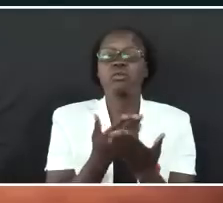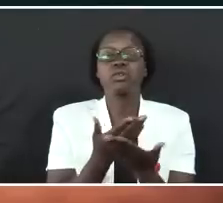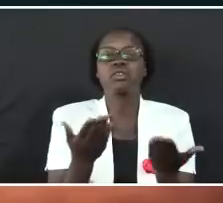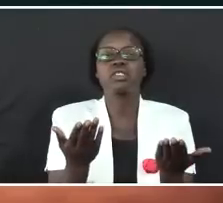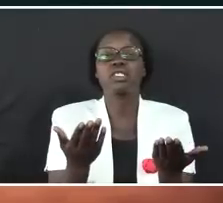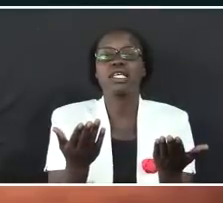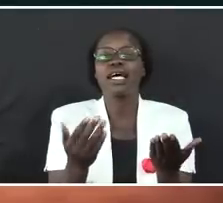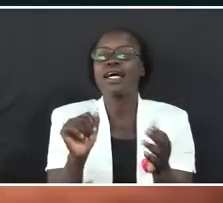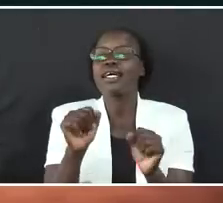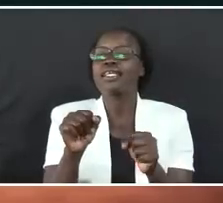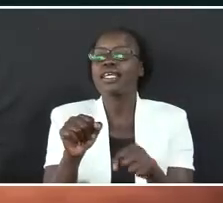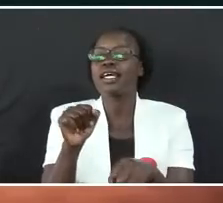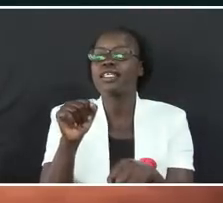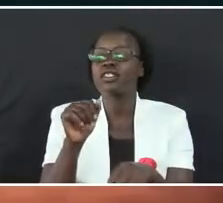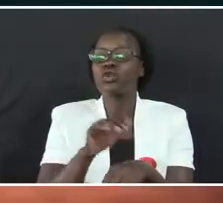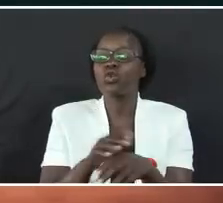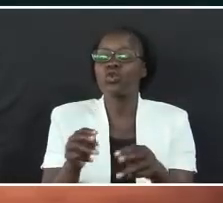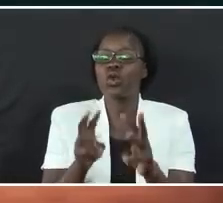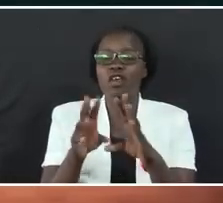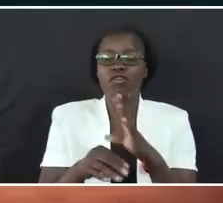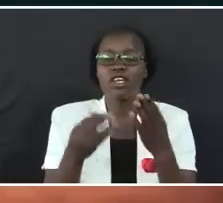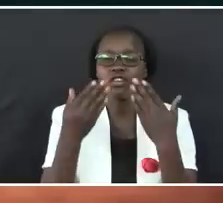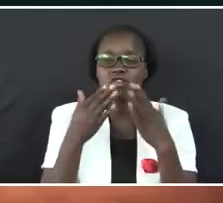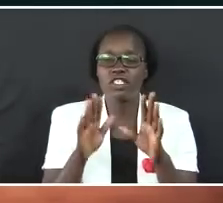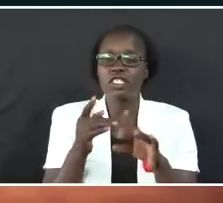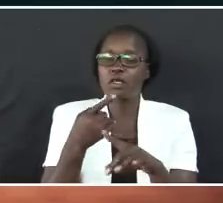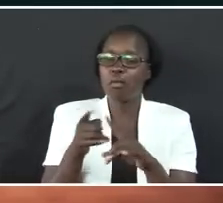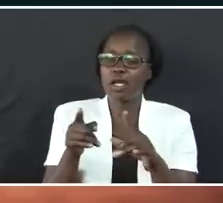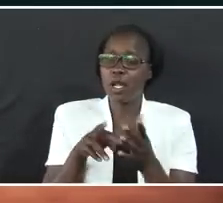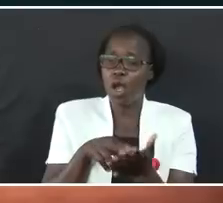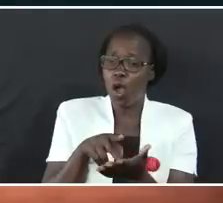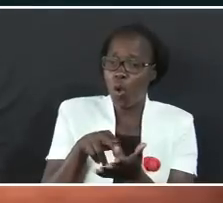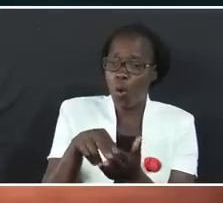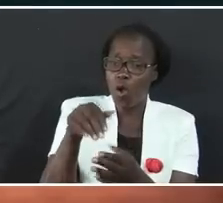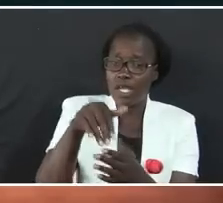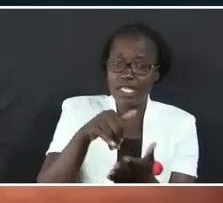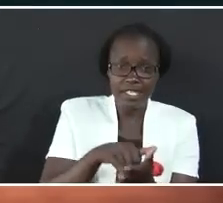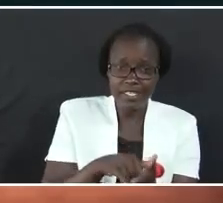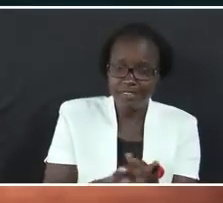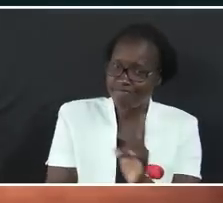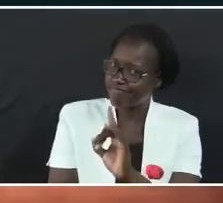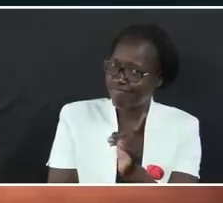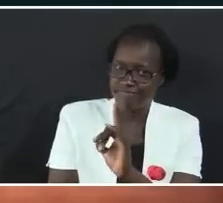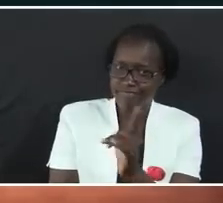we have found the good way, but we are not going to walk in it.